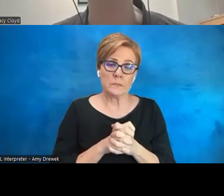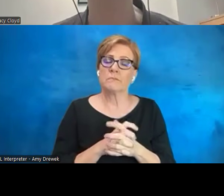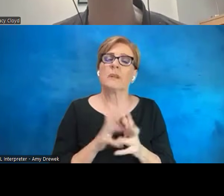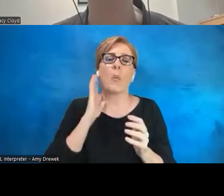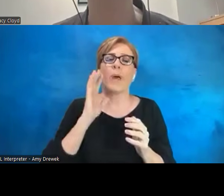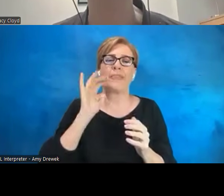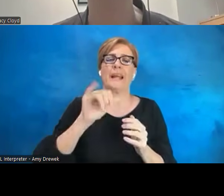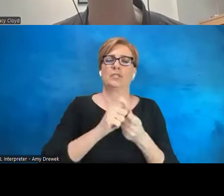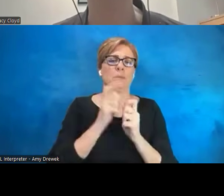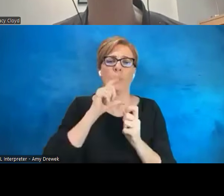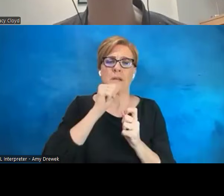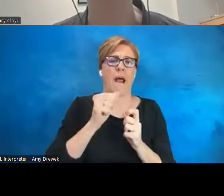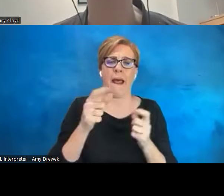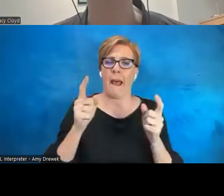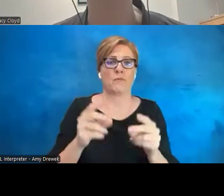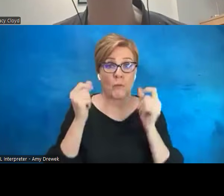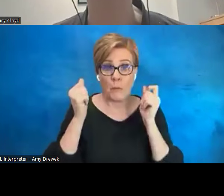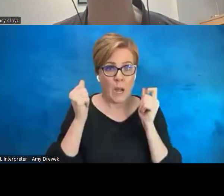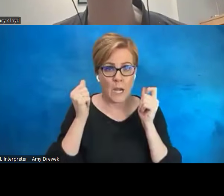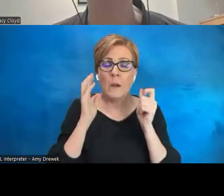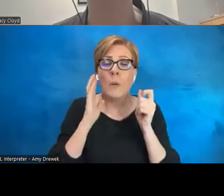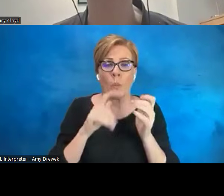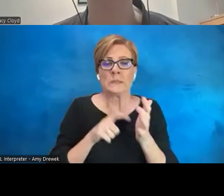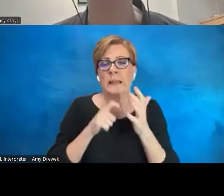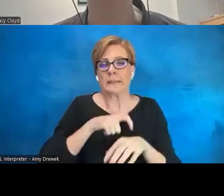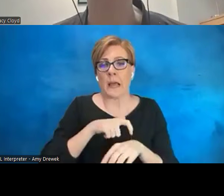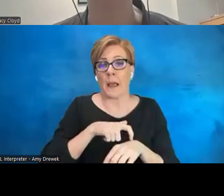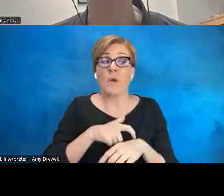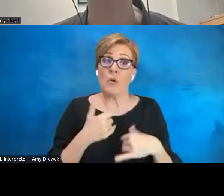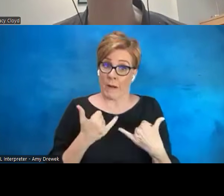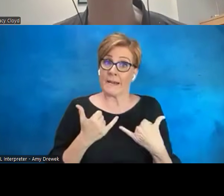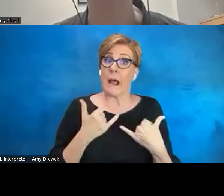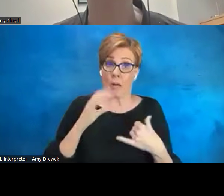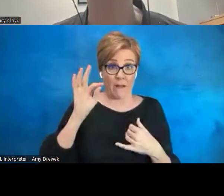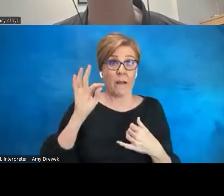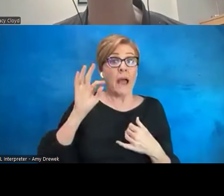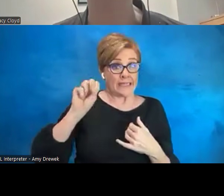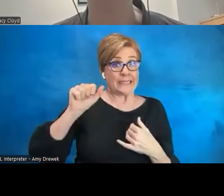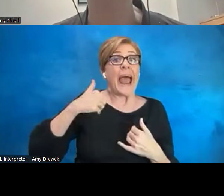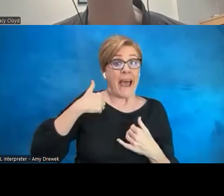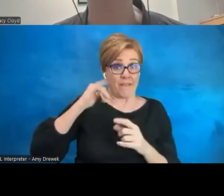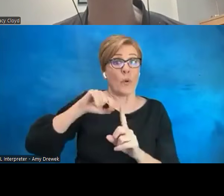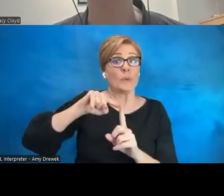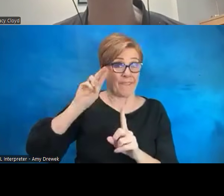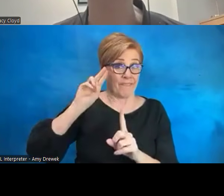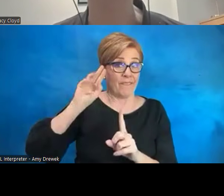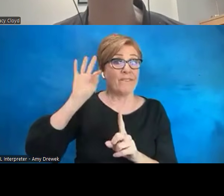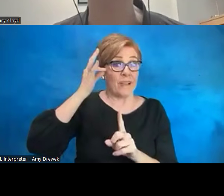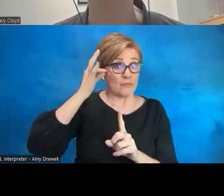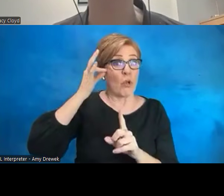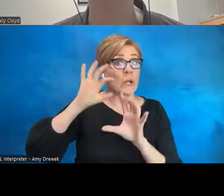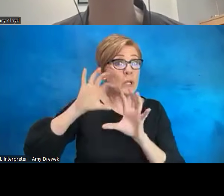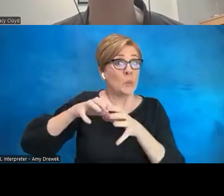immediately. It's going to take some time. Right now, these federal units exist at SSA, but they are more backups,